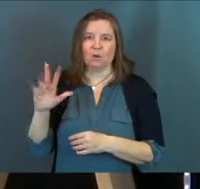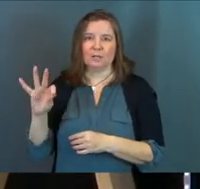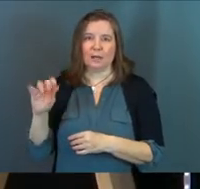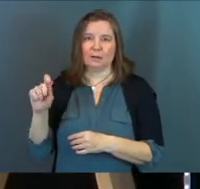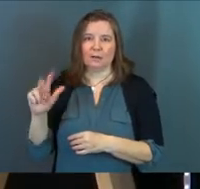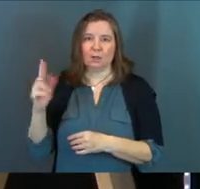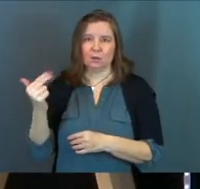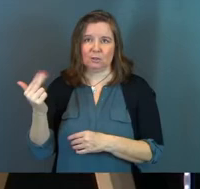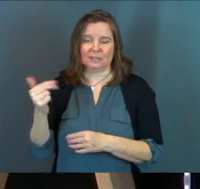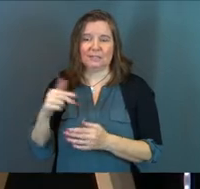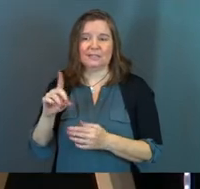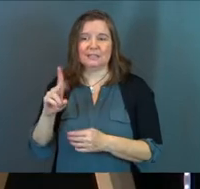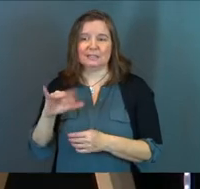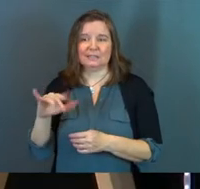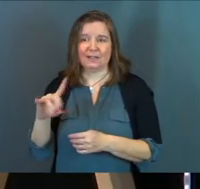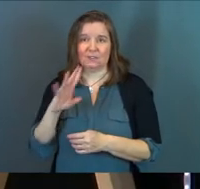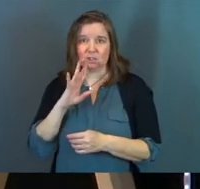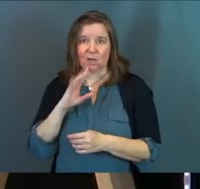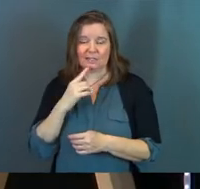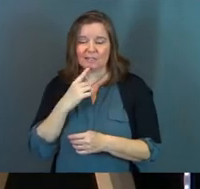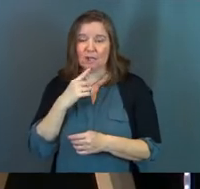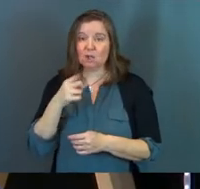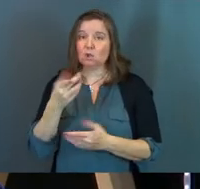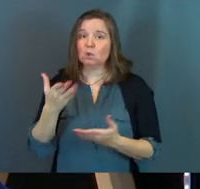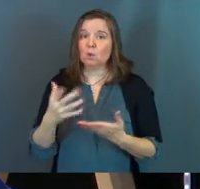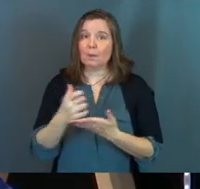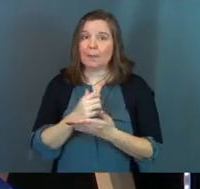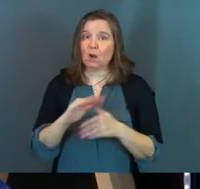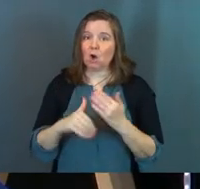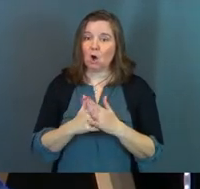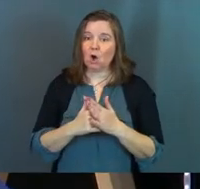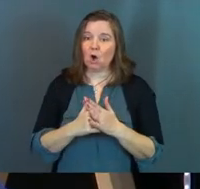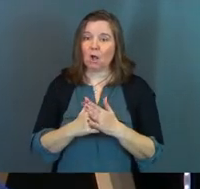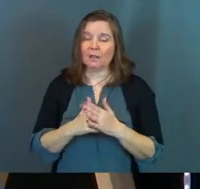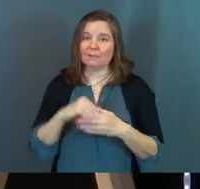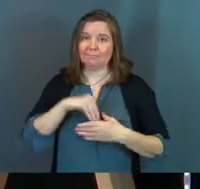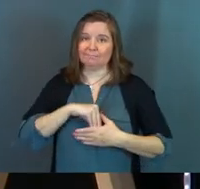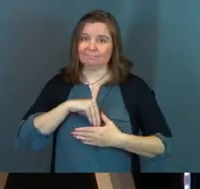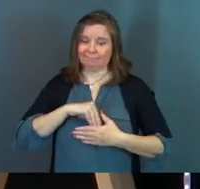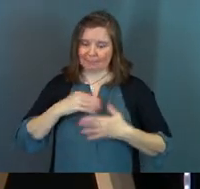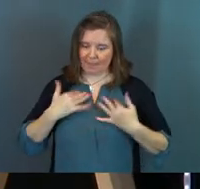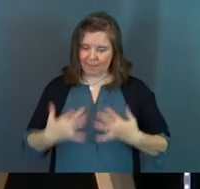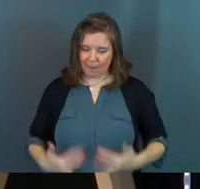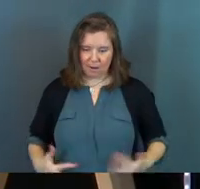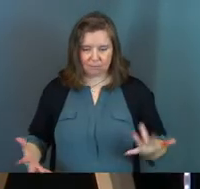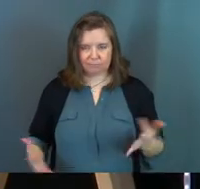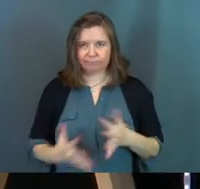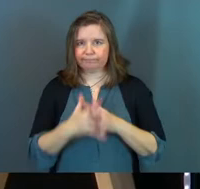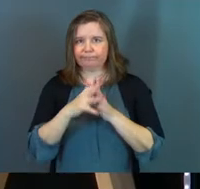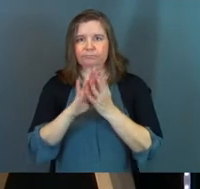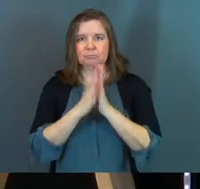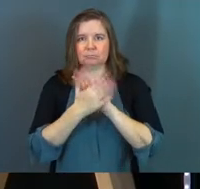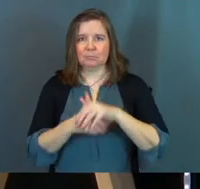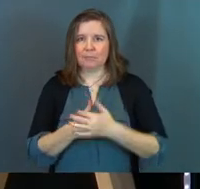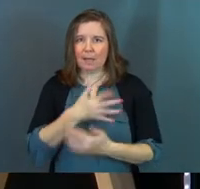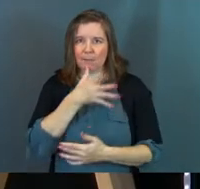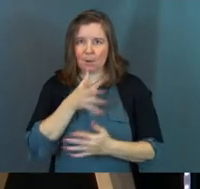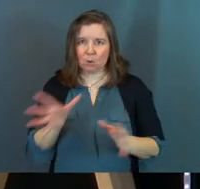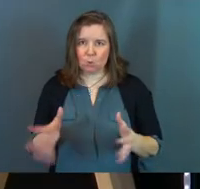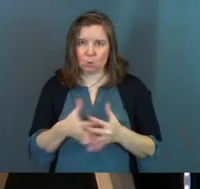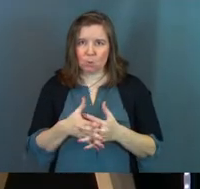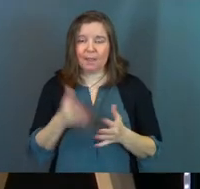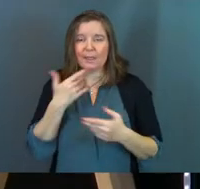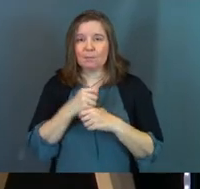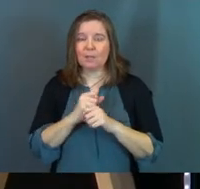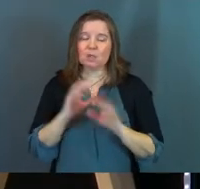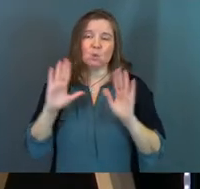13. This is David talking. He says, you made all the delicate inner parts of my body and knit me together in my mother's womb. Thank